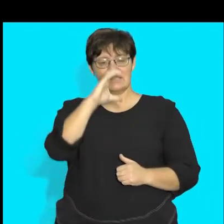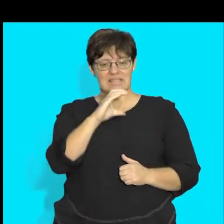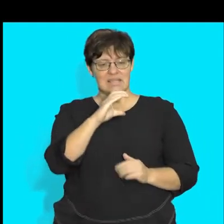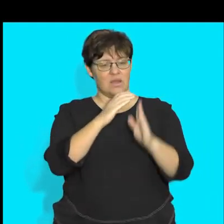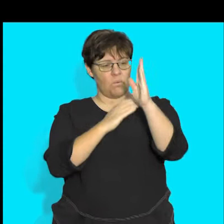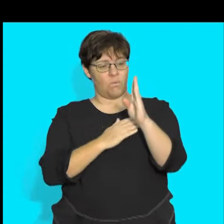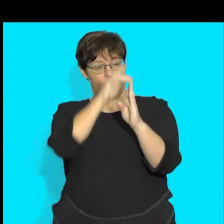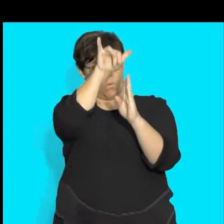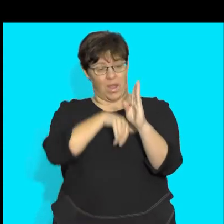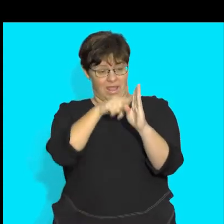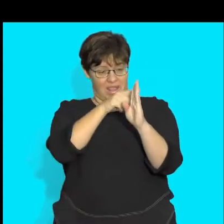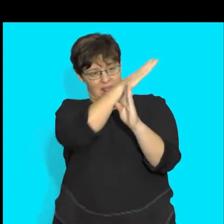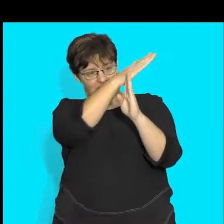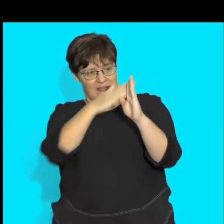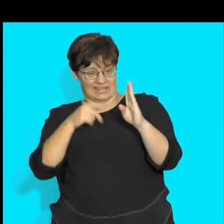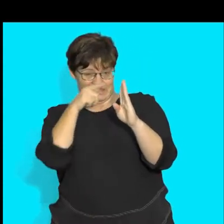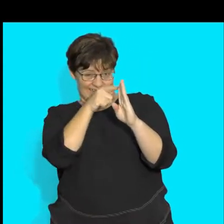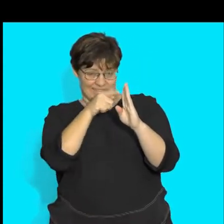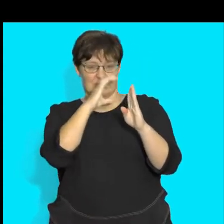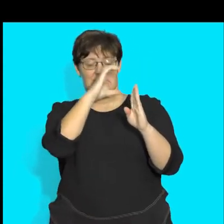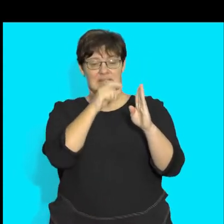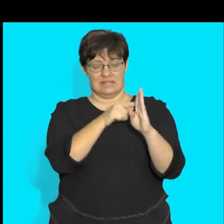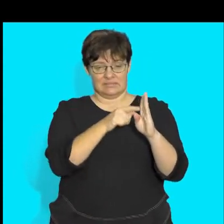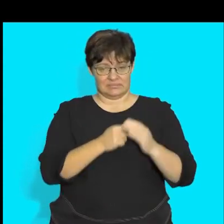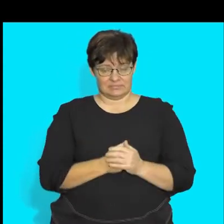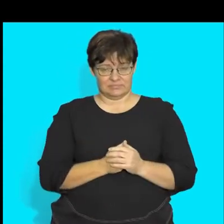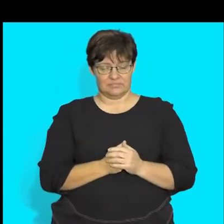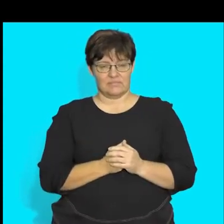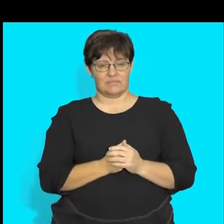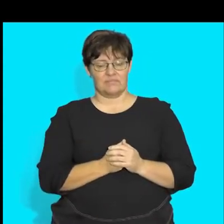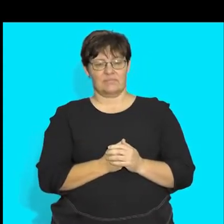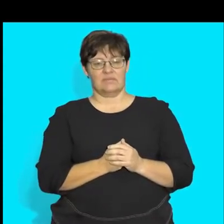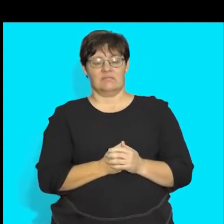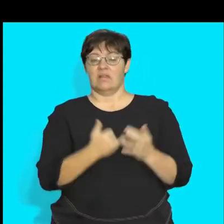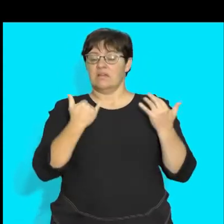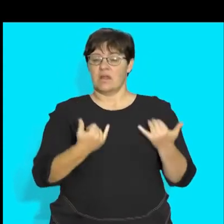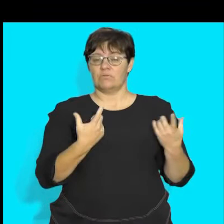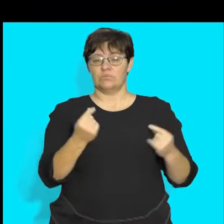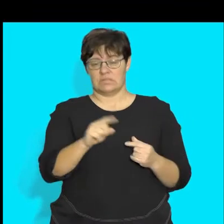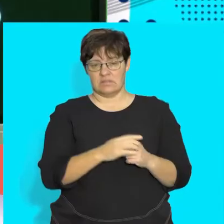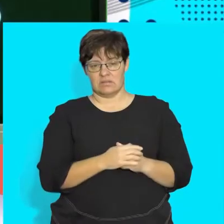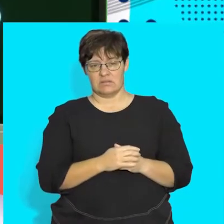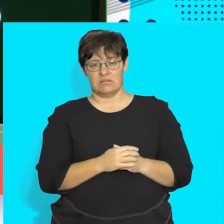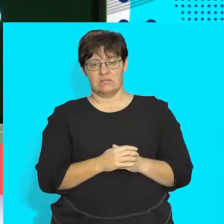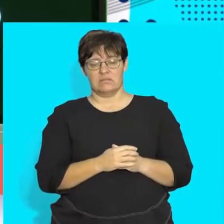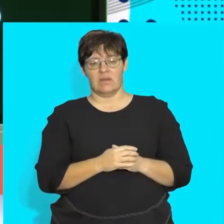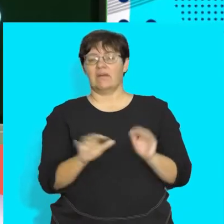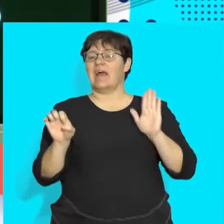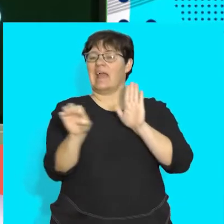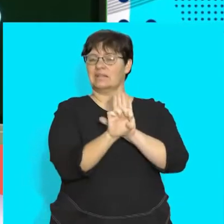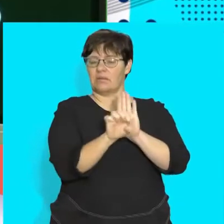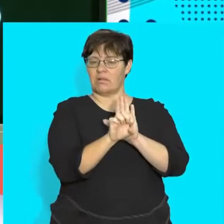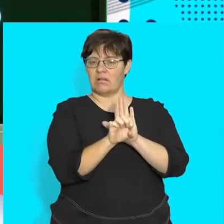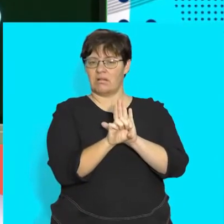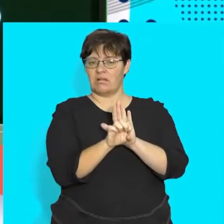the y-intercept, the y-cut, where the line cuts the y-axis. And so what we're going to do now is we're going to do an example